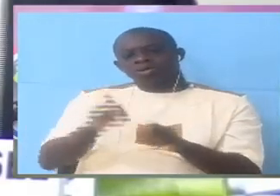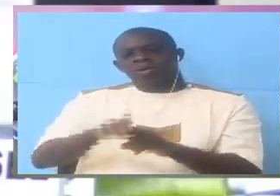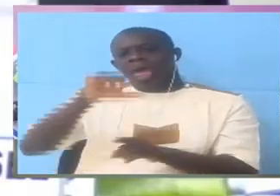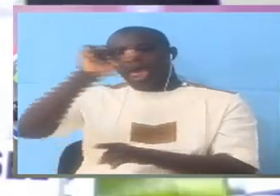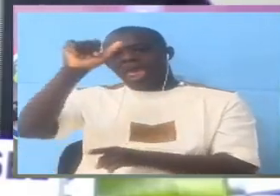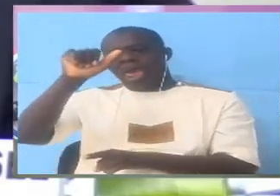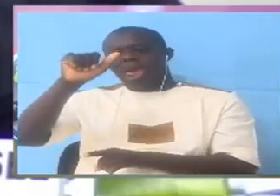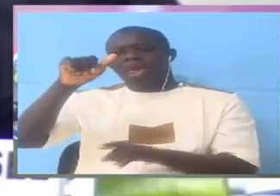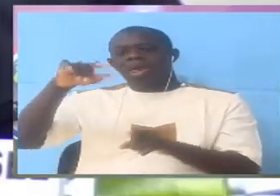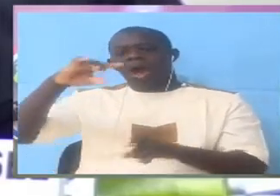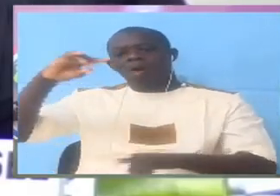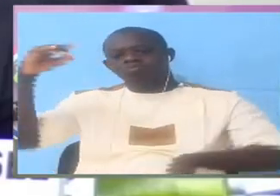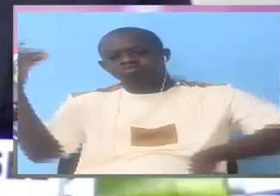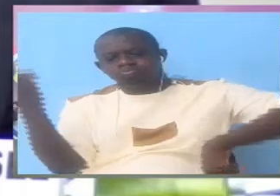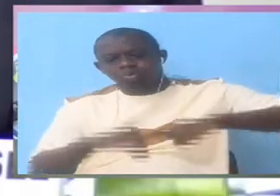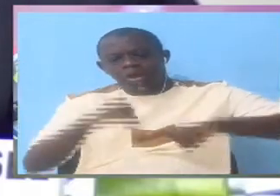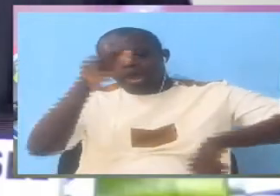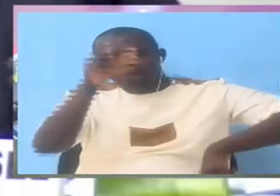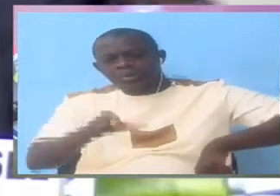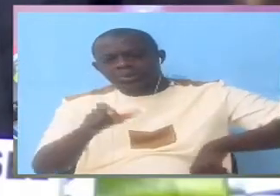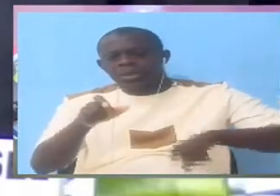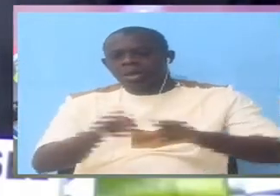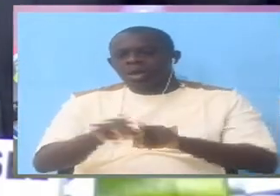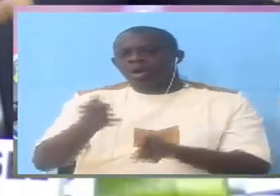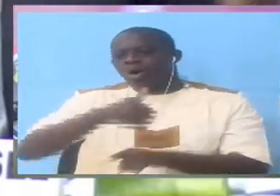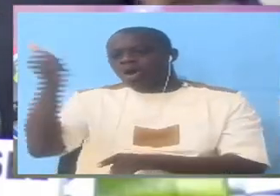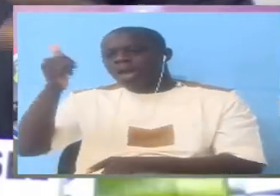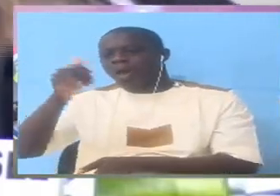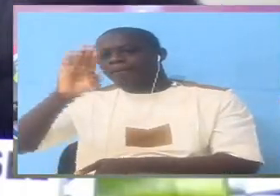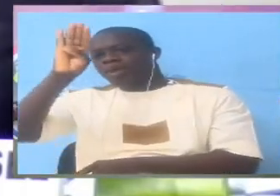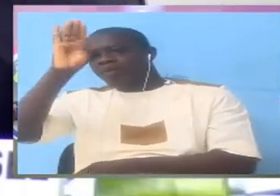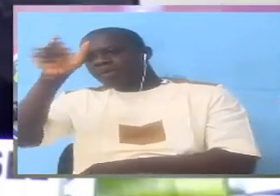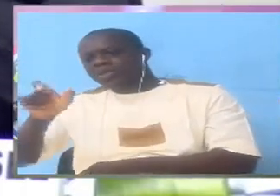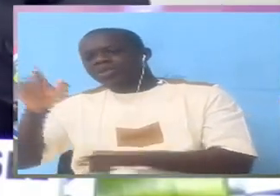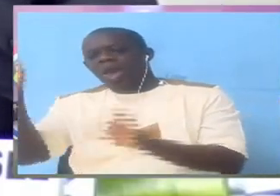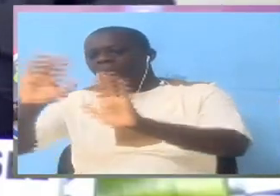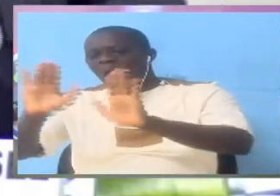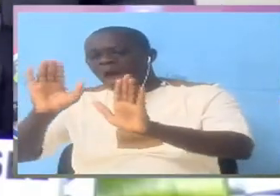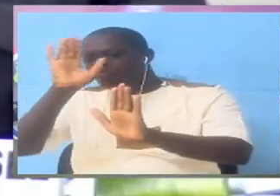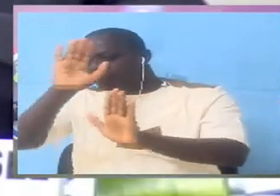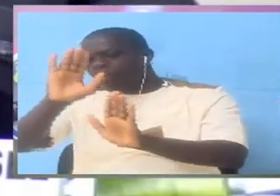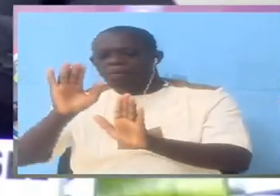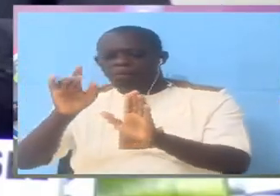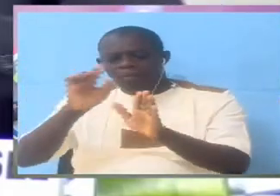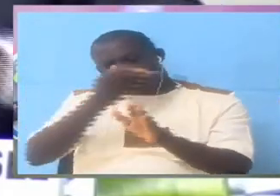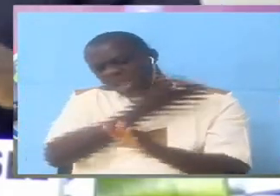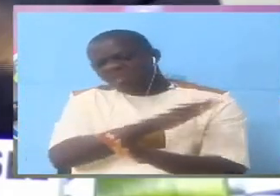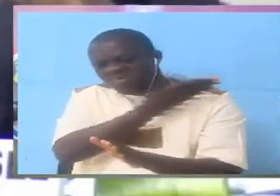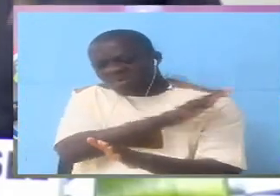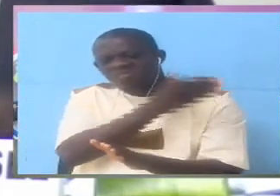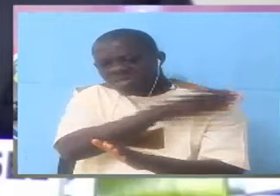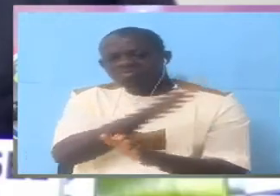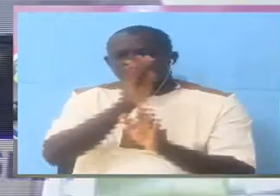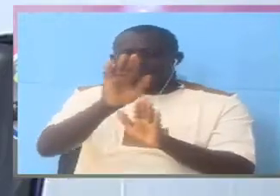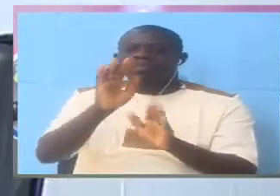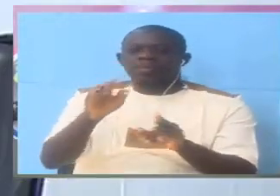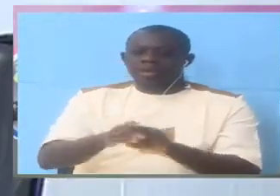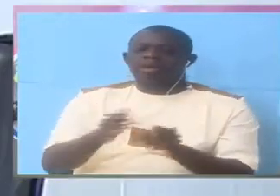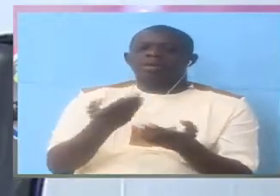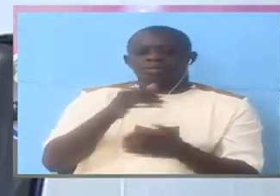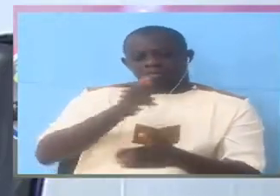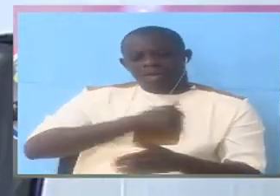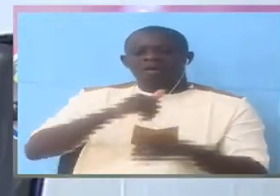beat the suspect, and the other person would say, no, stop. No, bile. My